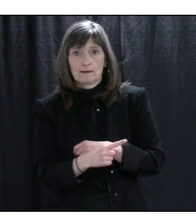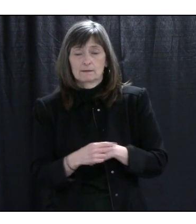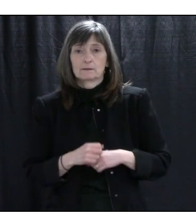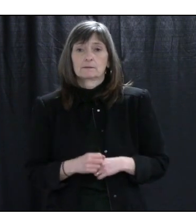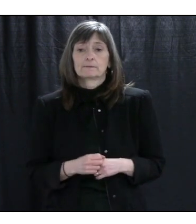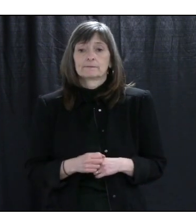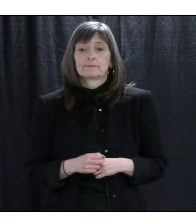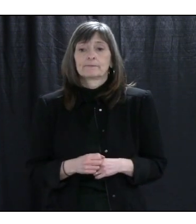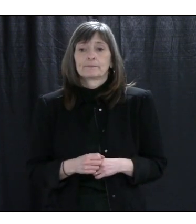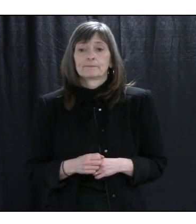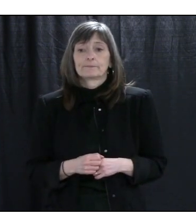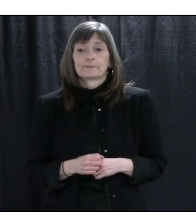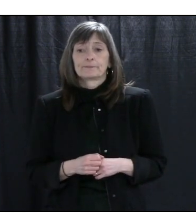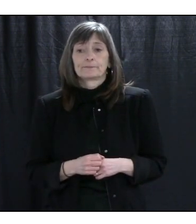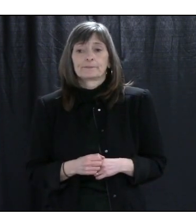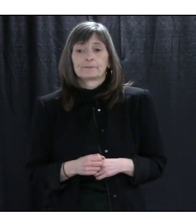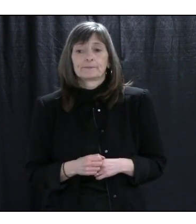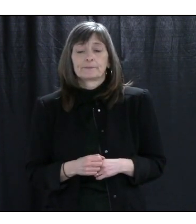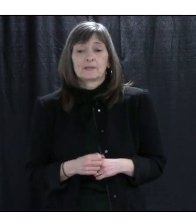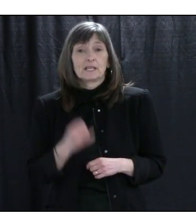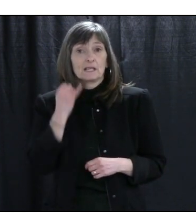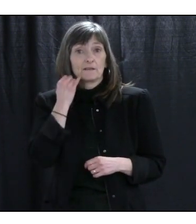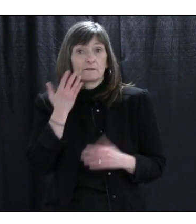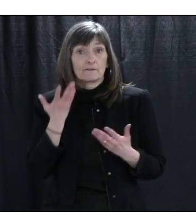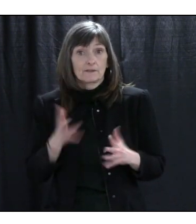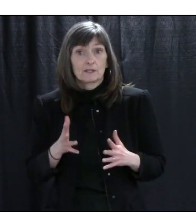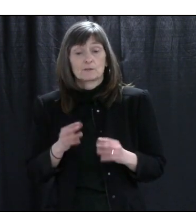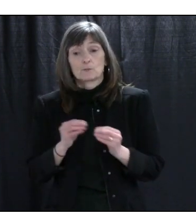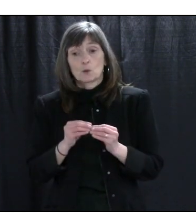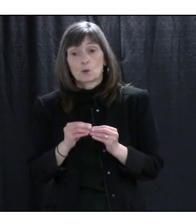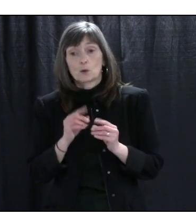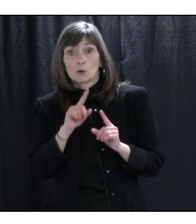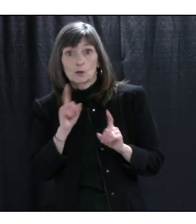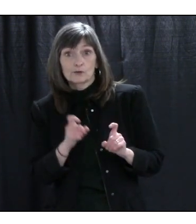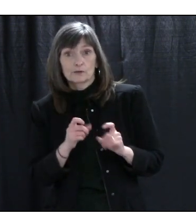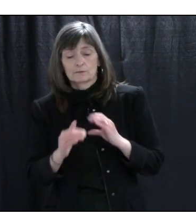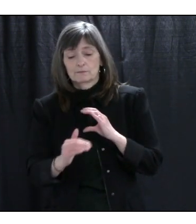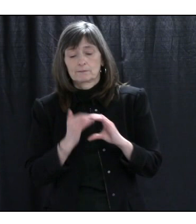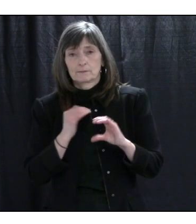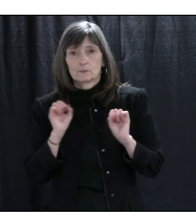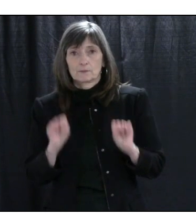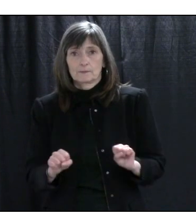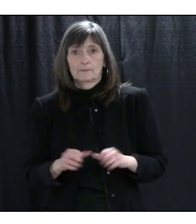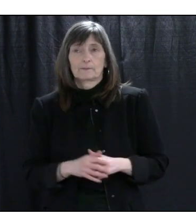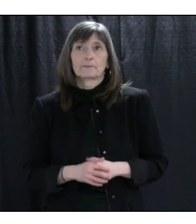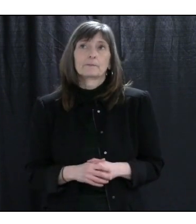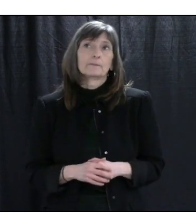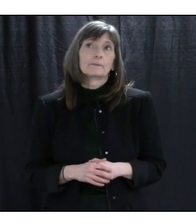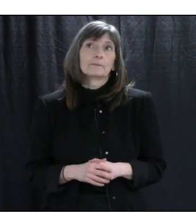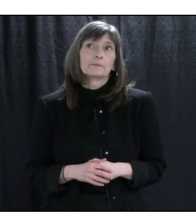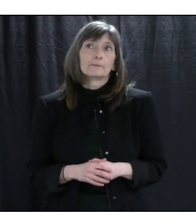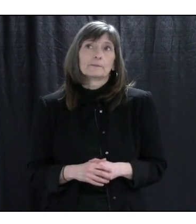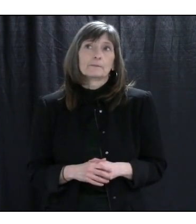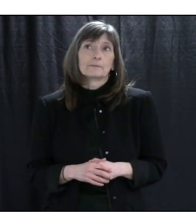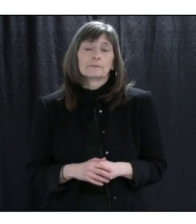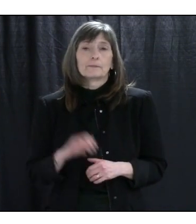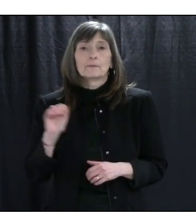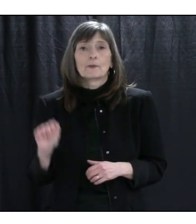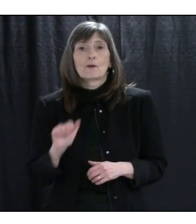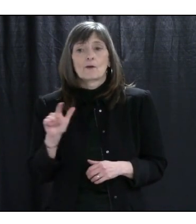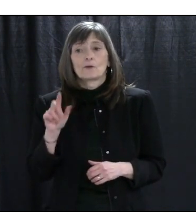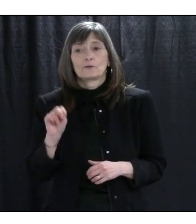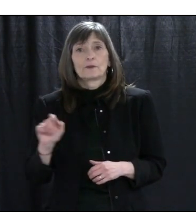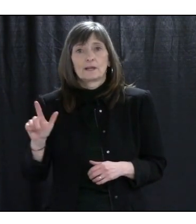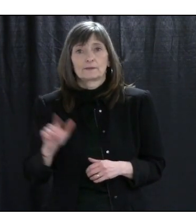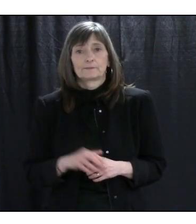2:59 p.m., and further questions can be emailed. Our first questions today are from Elizabeth Whitten of All Newfoundland